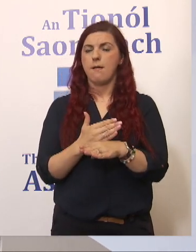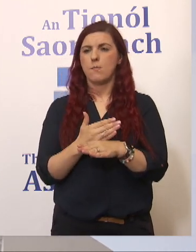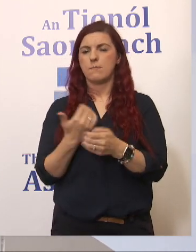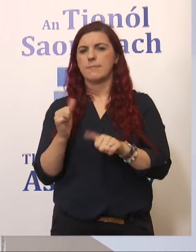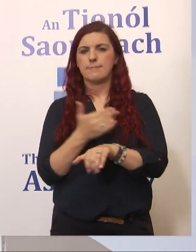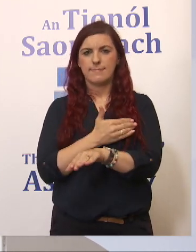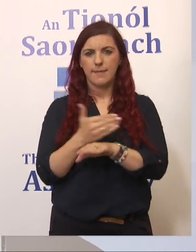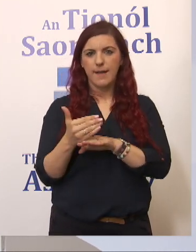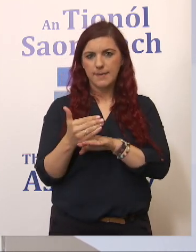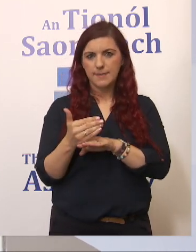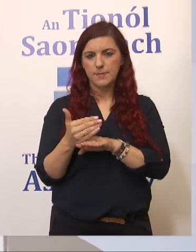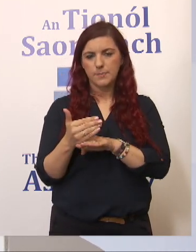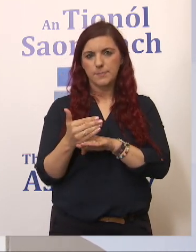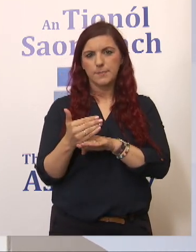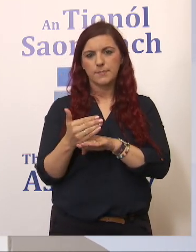commence into